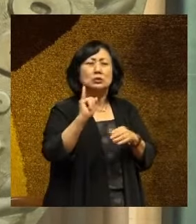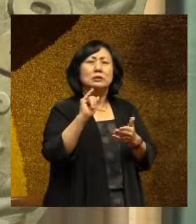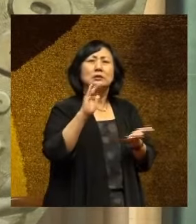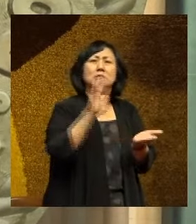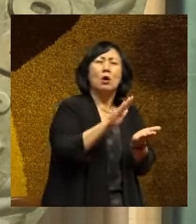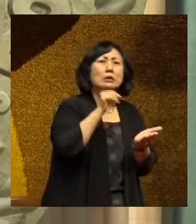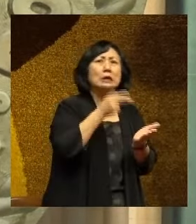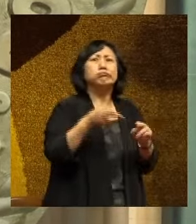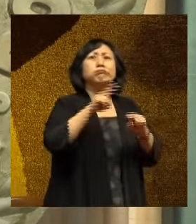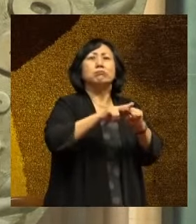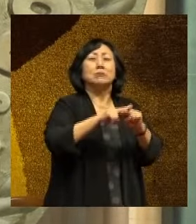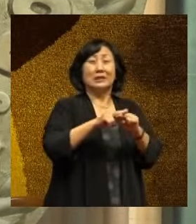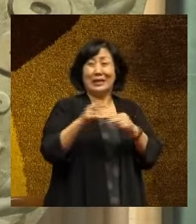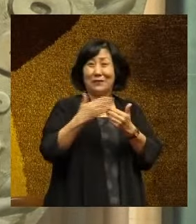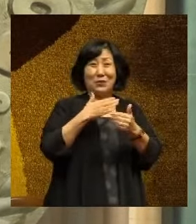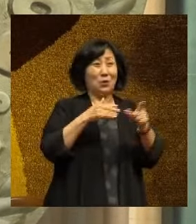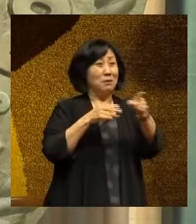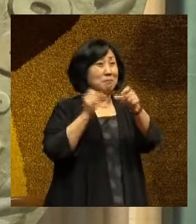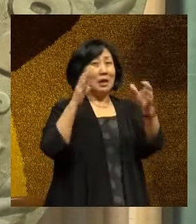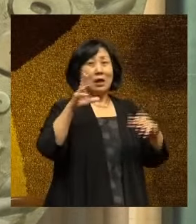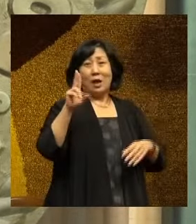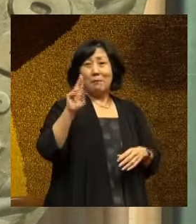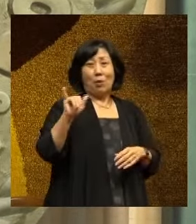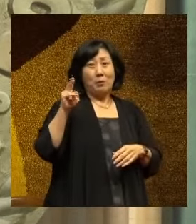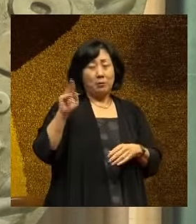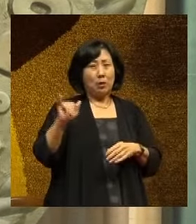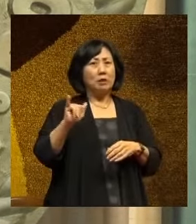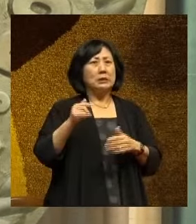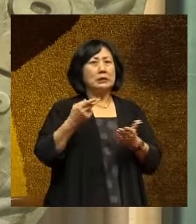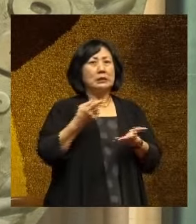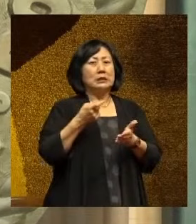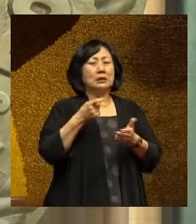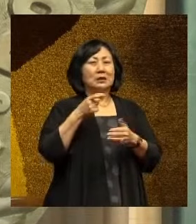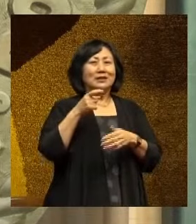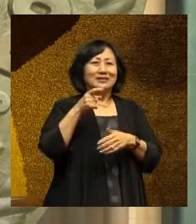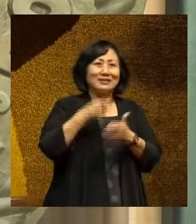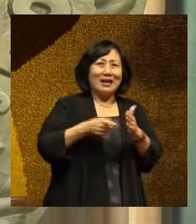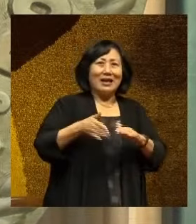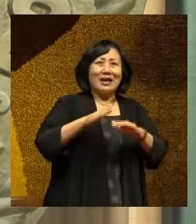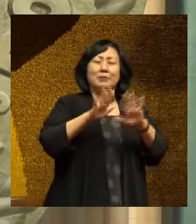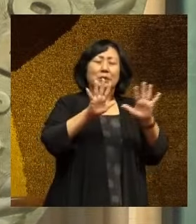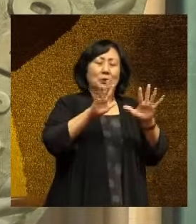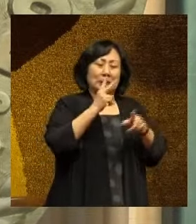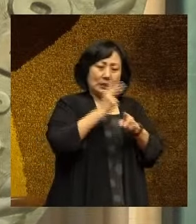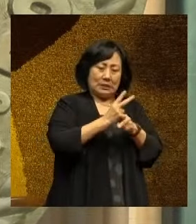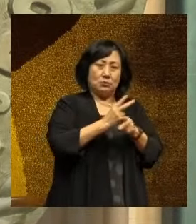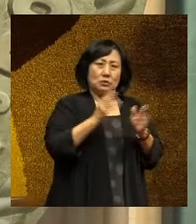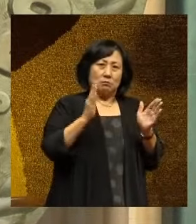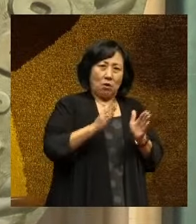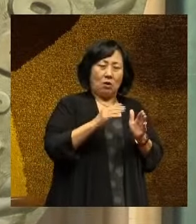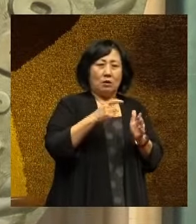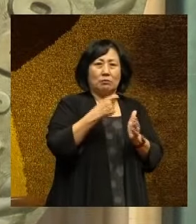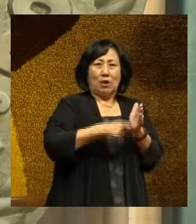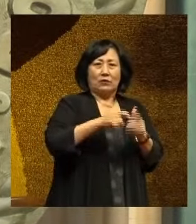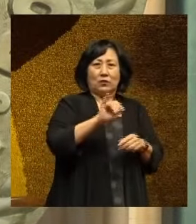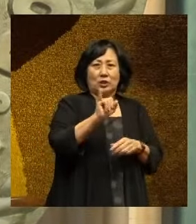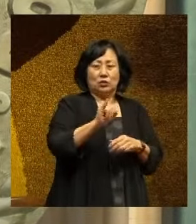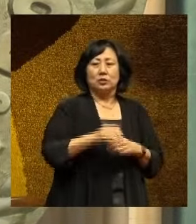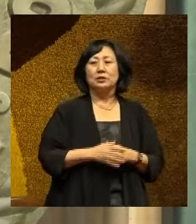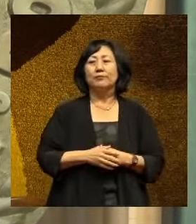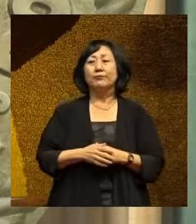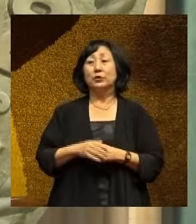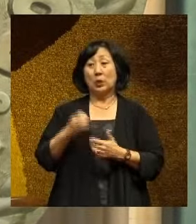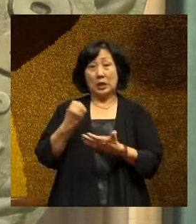ballooned. And as the economy recovers, we'll continue to make sure that our